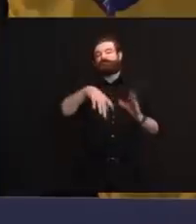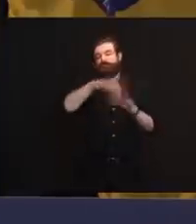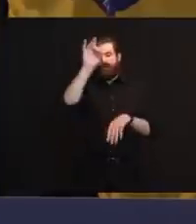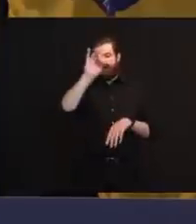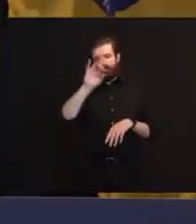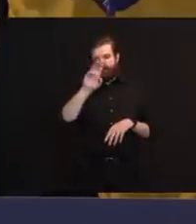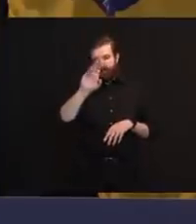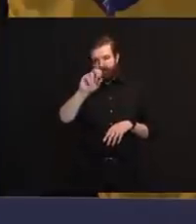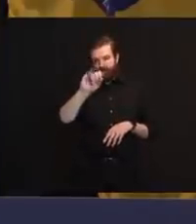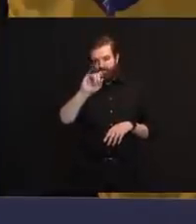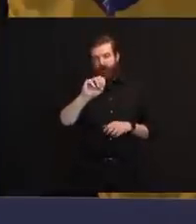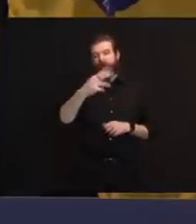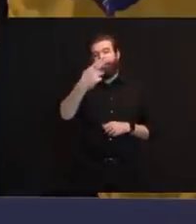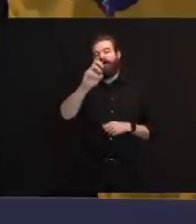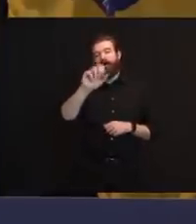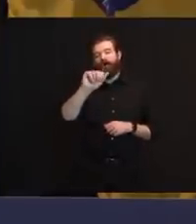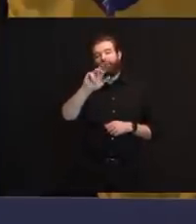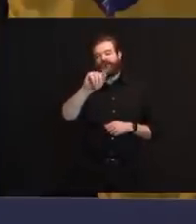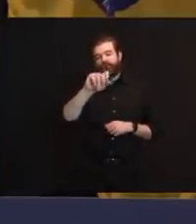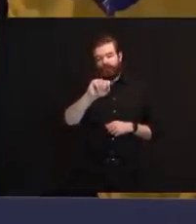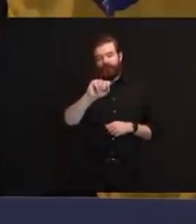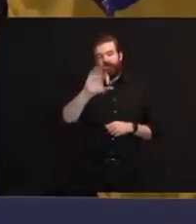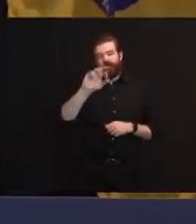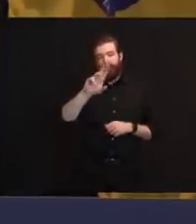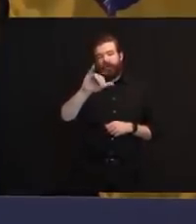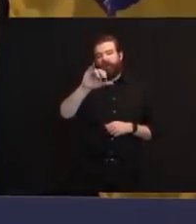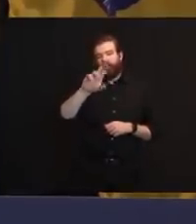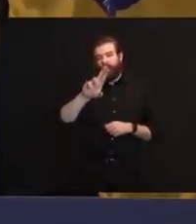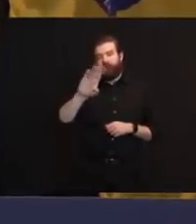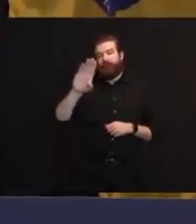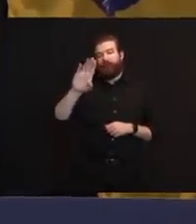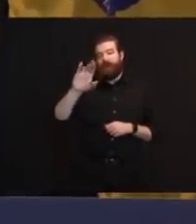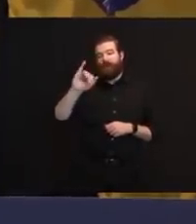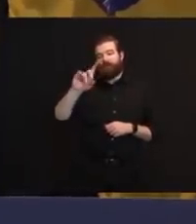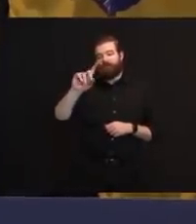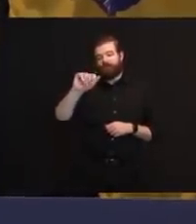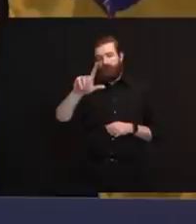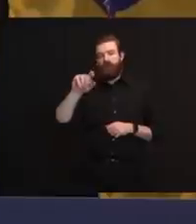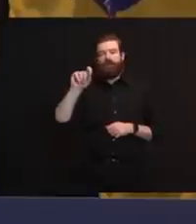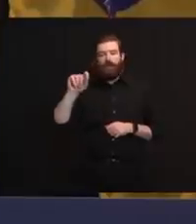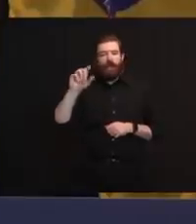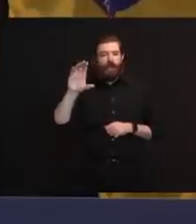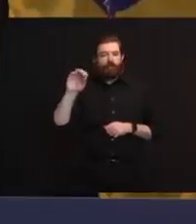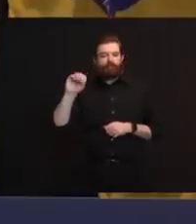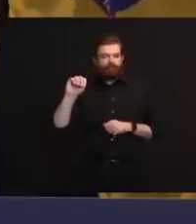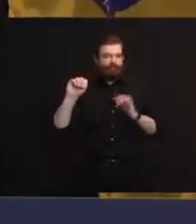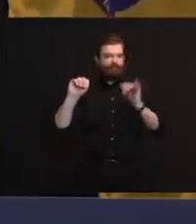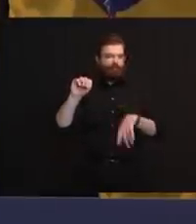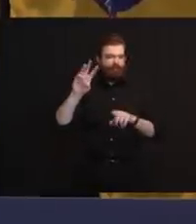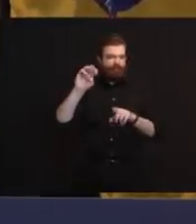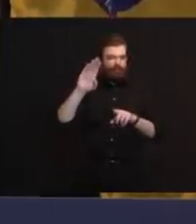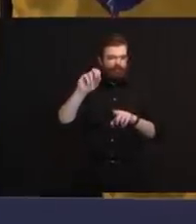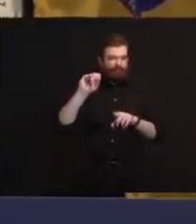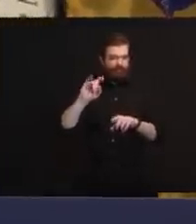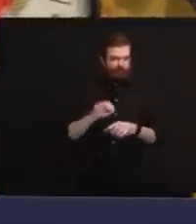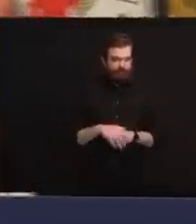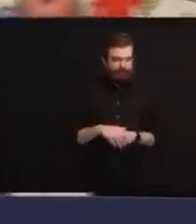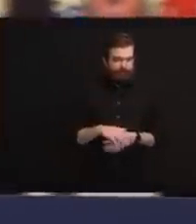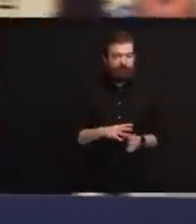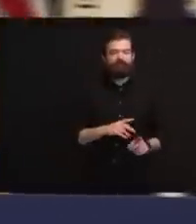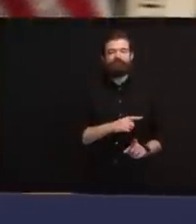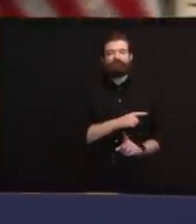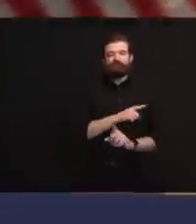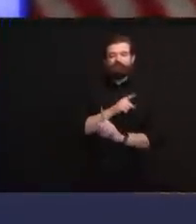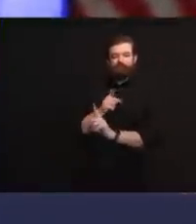HeartsforyouBridal.com. With that, please help me welcome the woman who needs no introduction, the Commissioner of the Department of Health, Judy Persichilli.